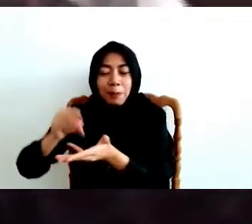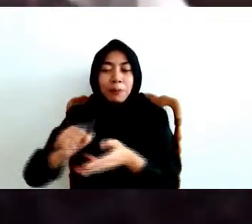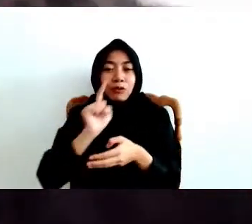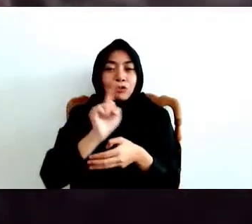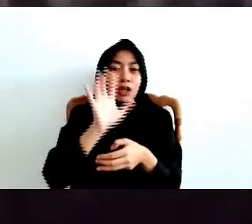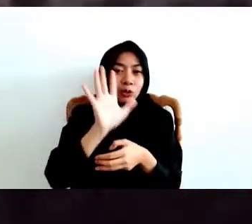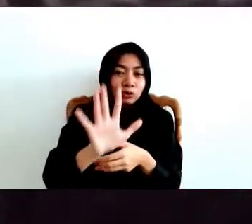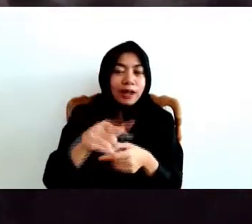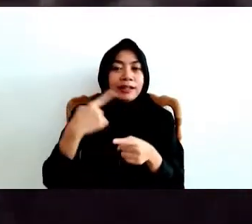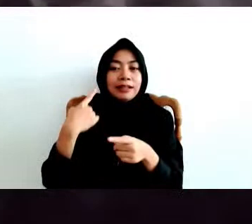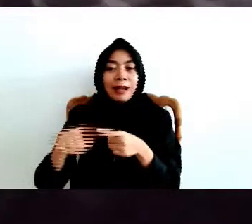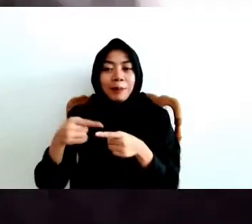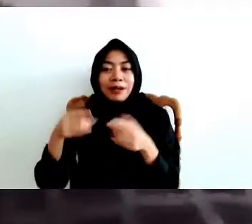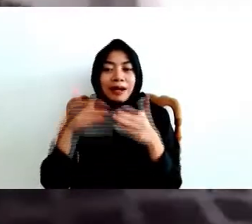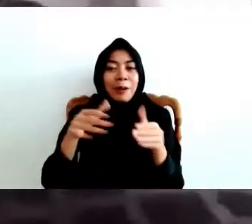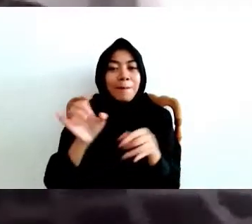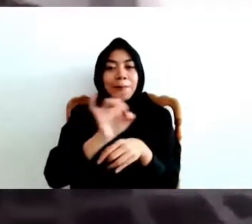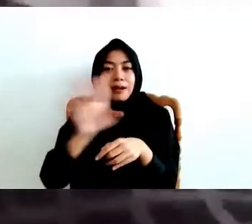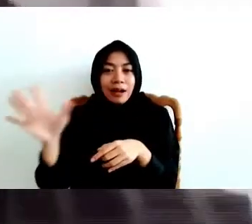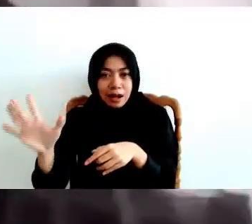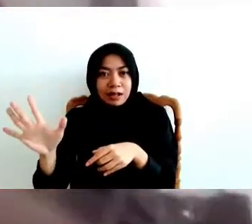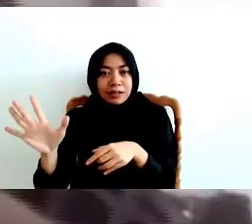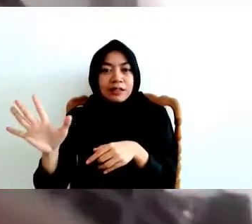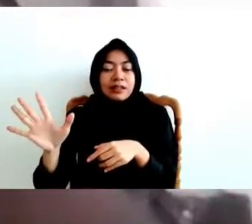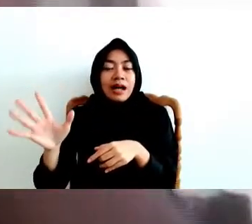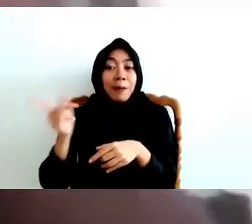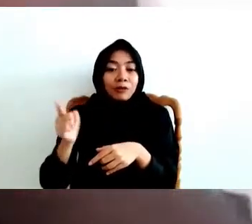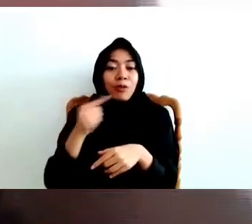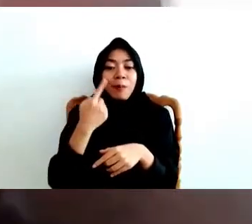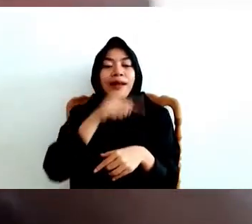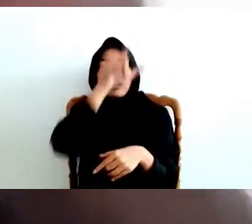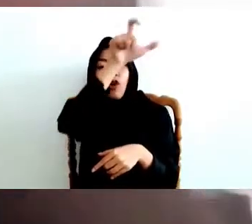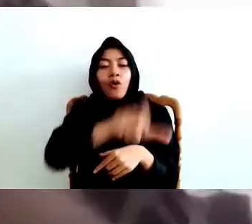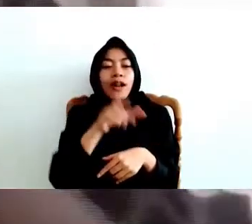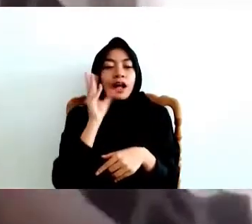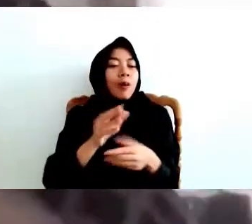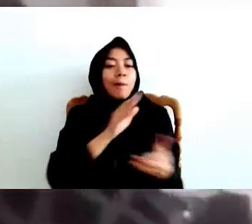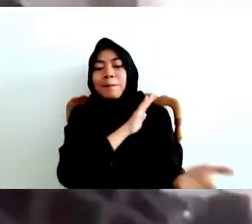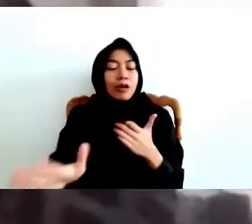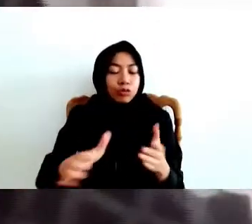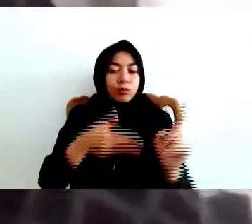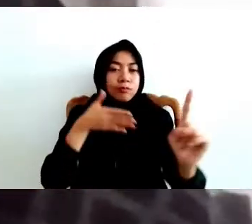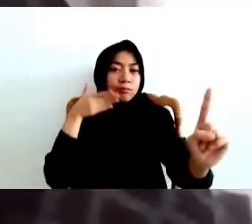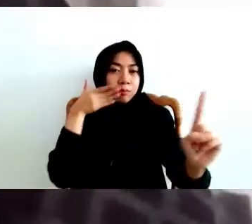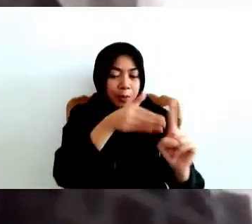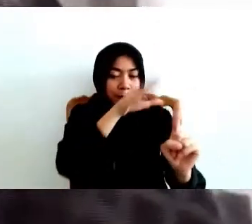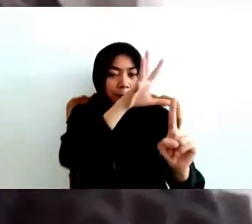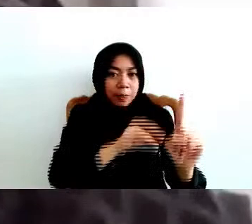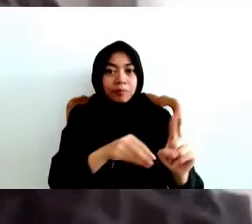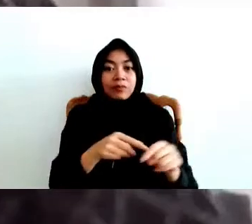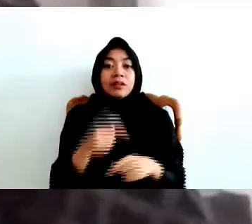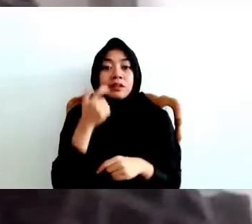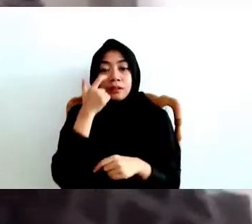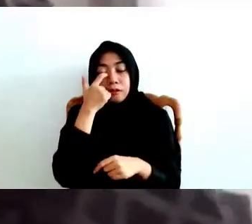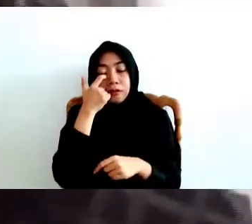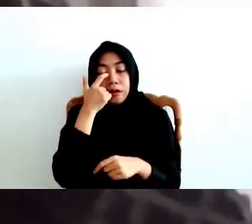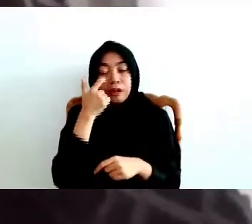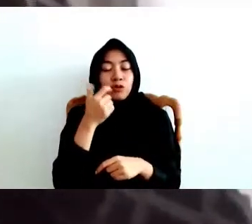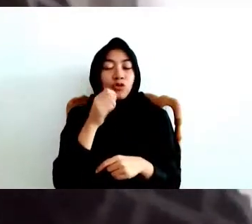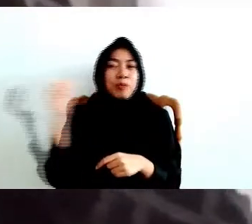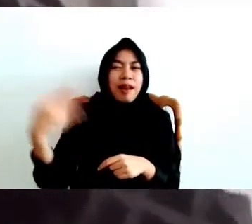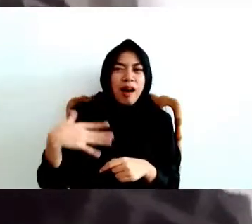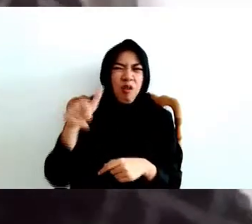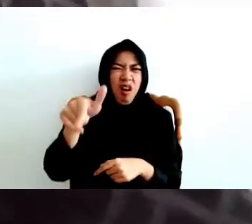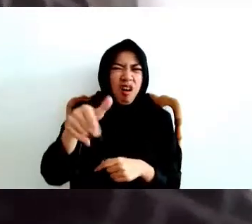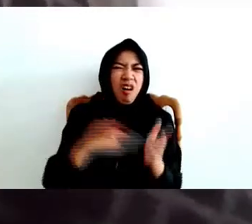many deprivation that the person is experiencing. So I would really challenge on this notion that MPI is expensive. But